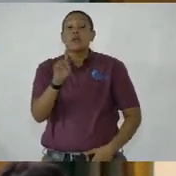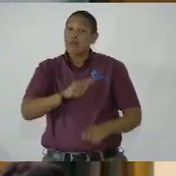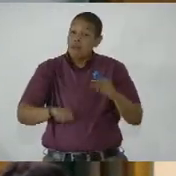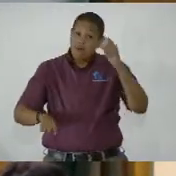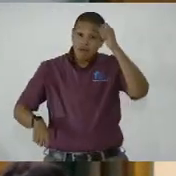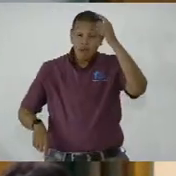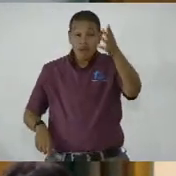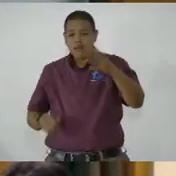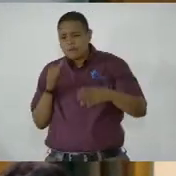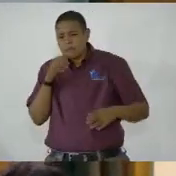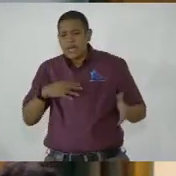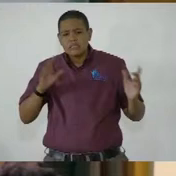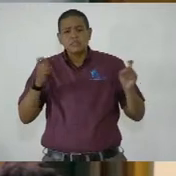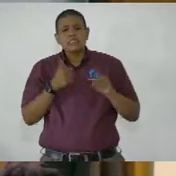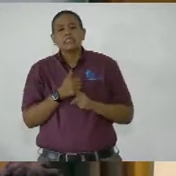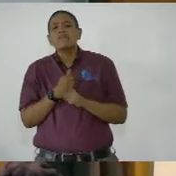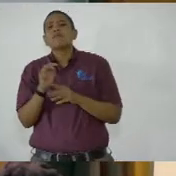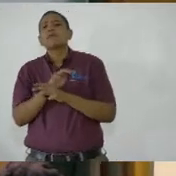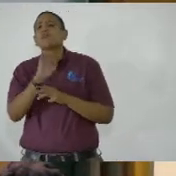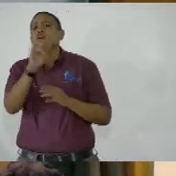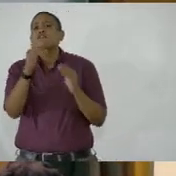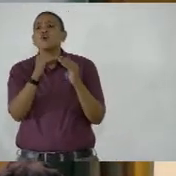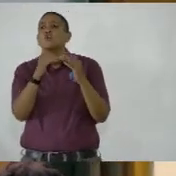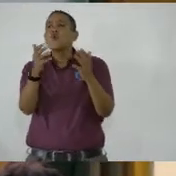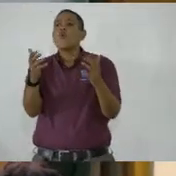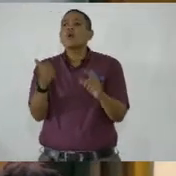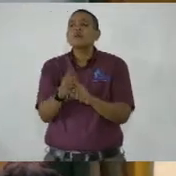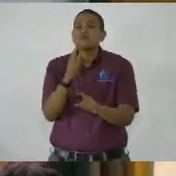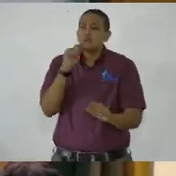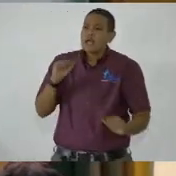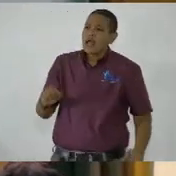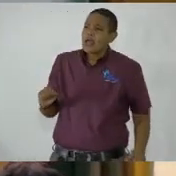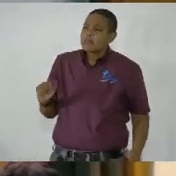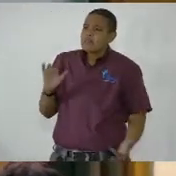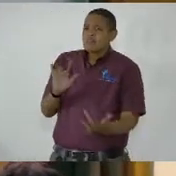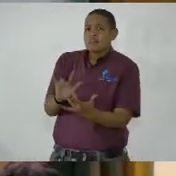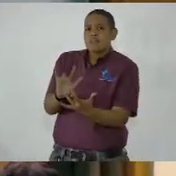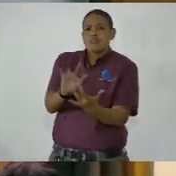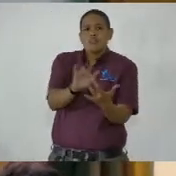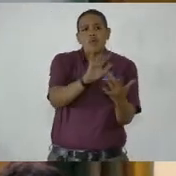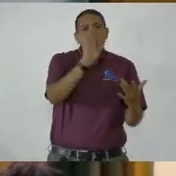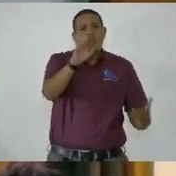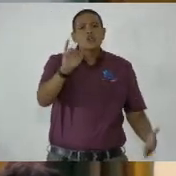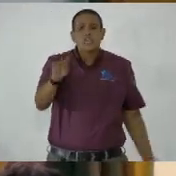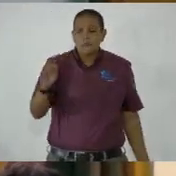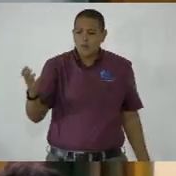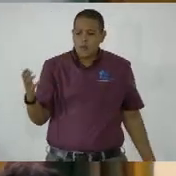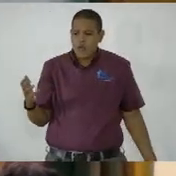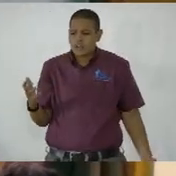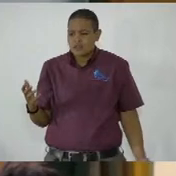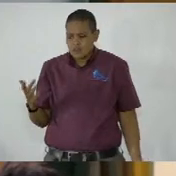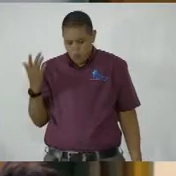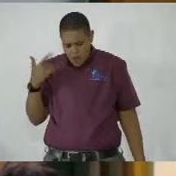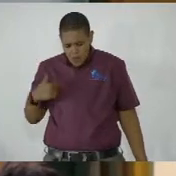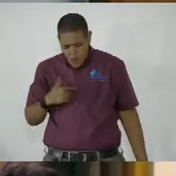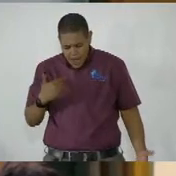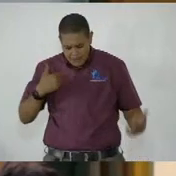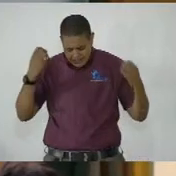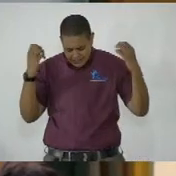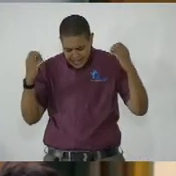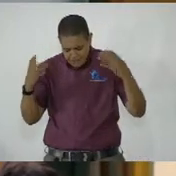Speaker, the Minister of Justice wants to be able to be in touch with all the GPs, because we have